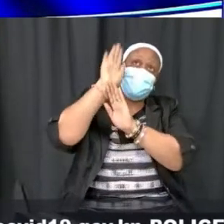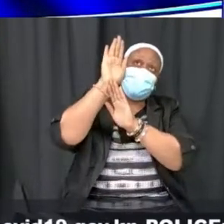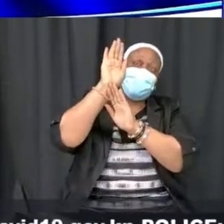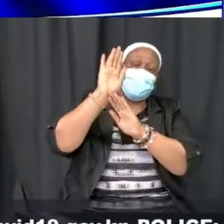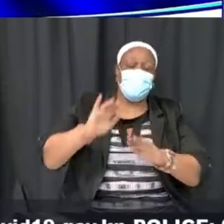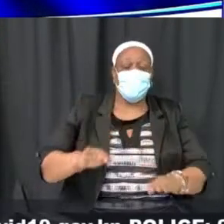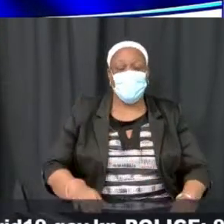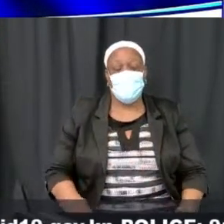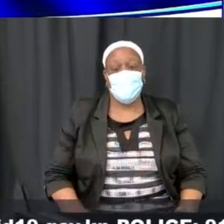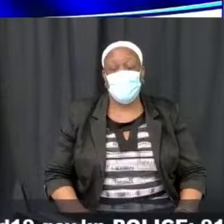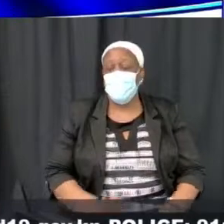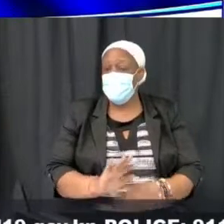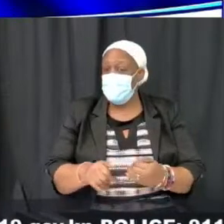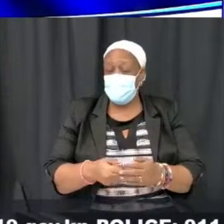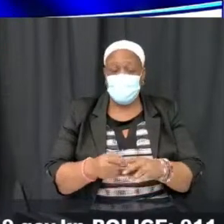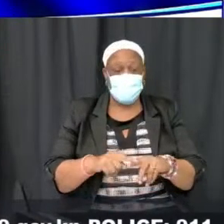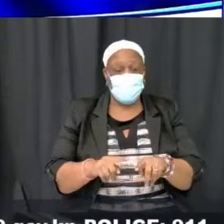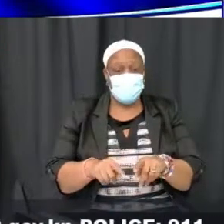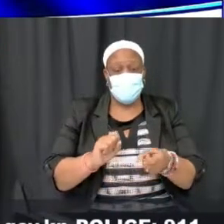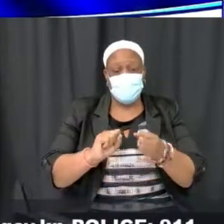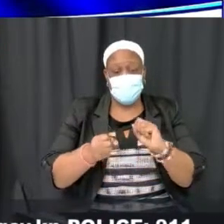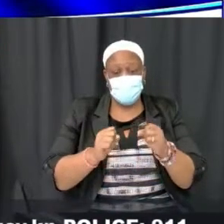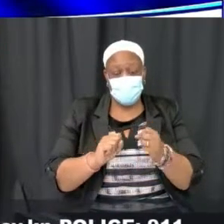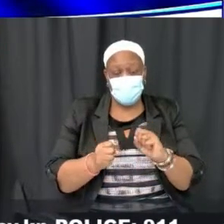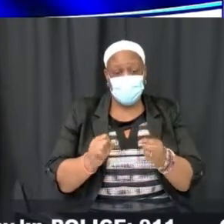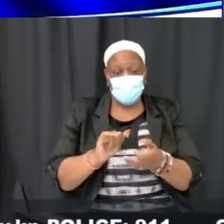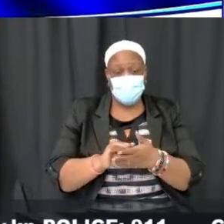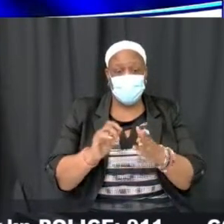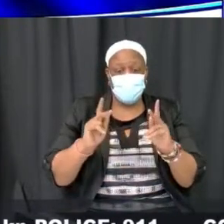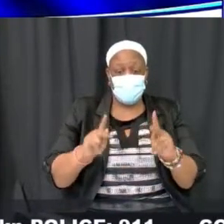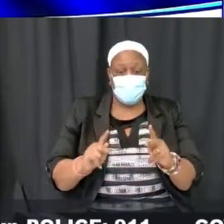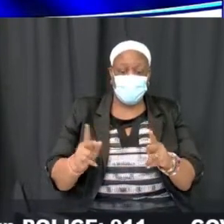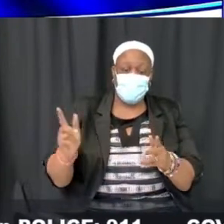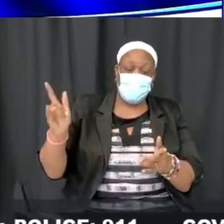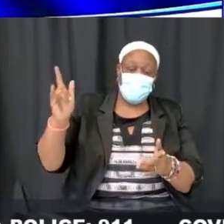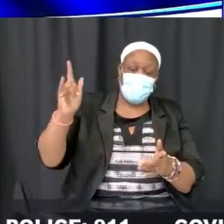many other sports that are played at high levels.